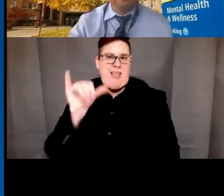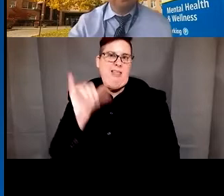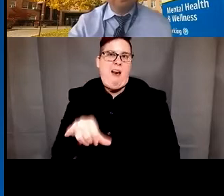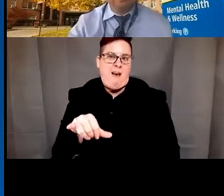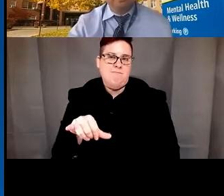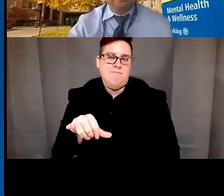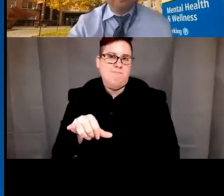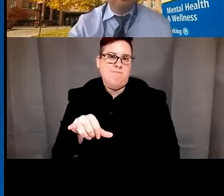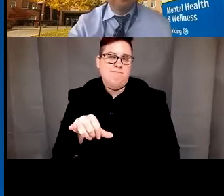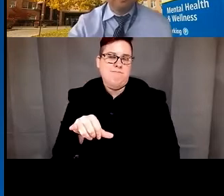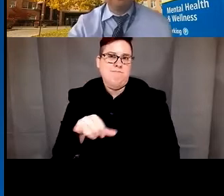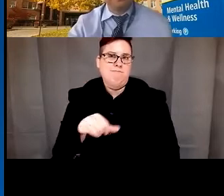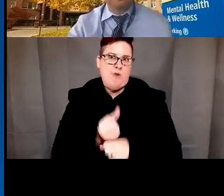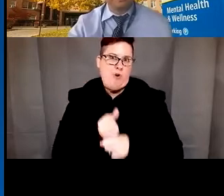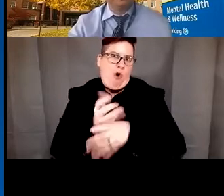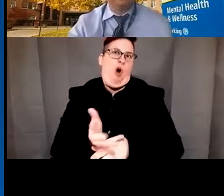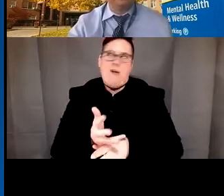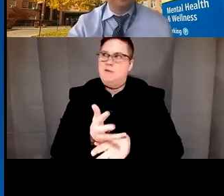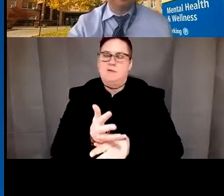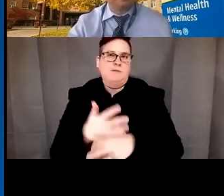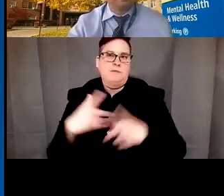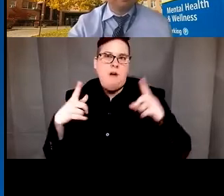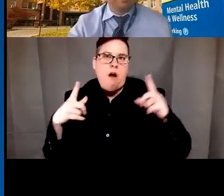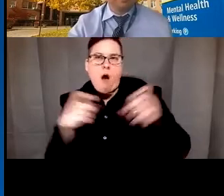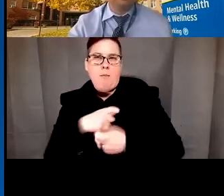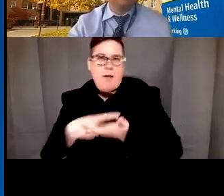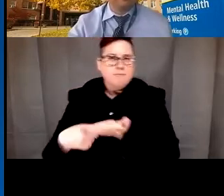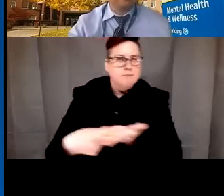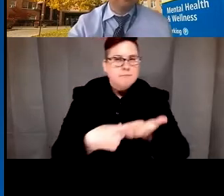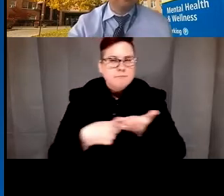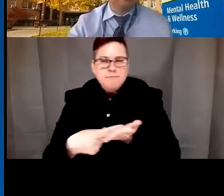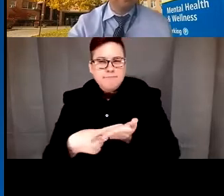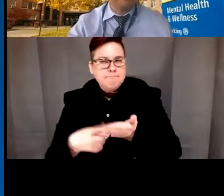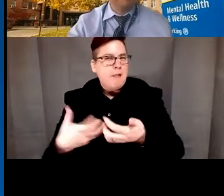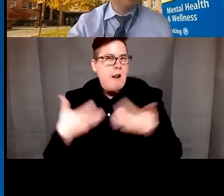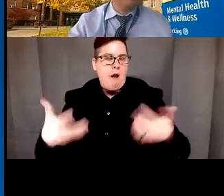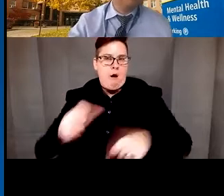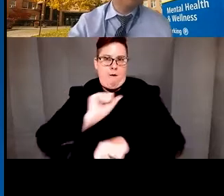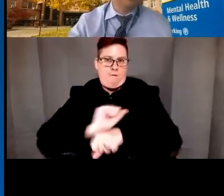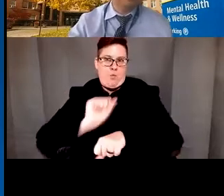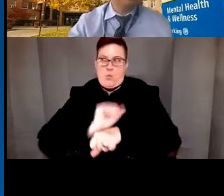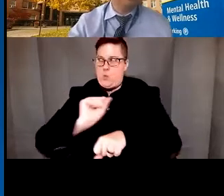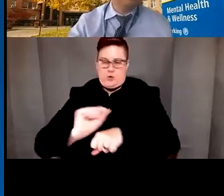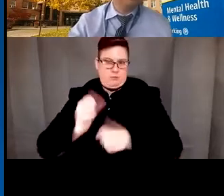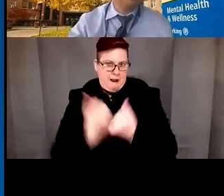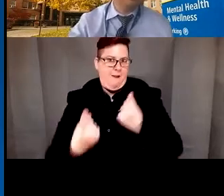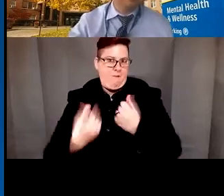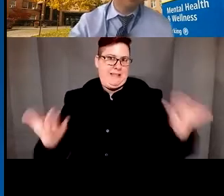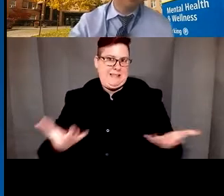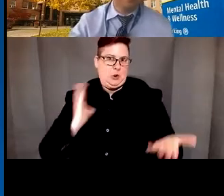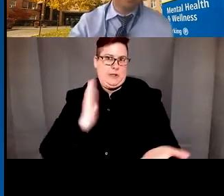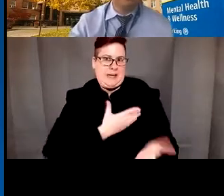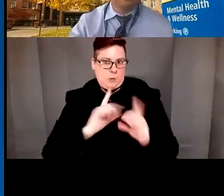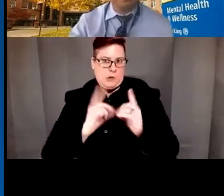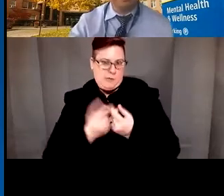to a very complex dialogue and a lot of work by everyone involved in our department.